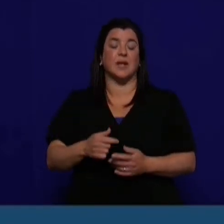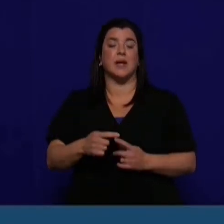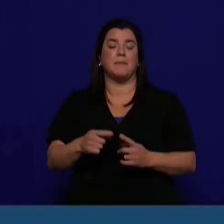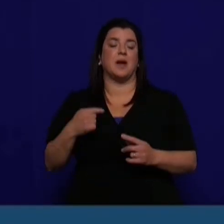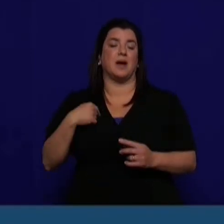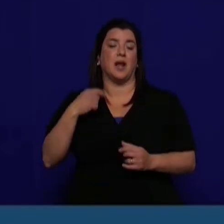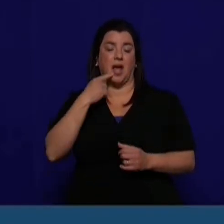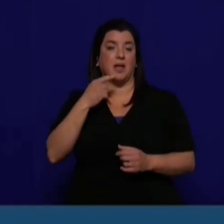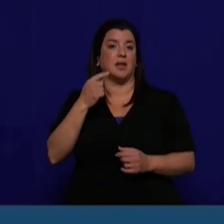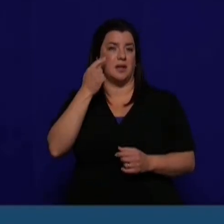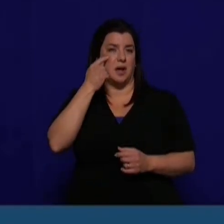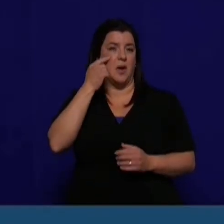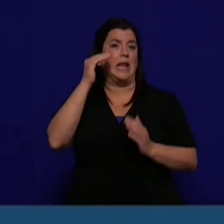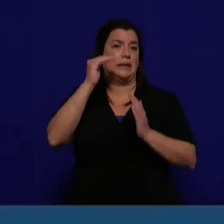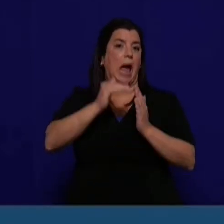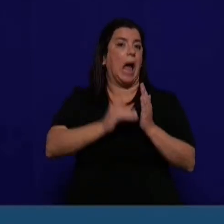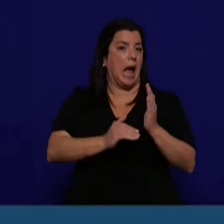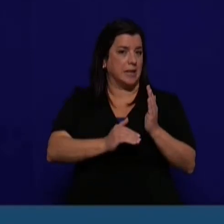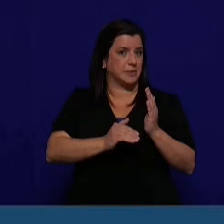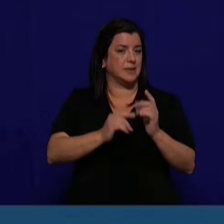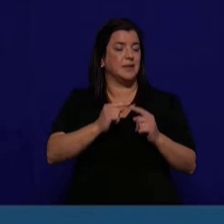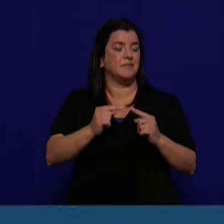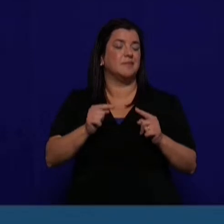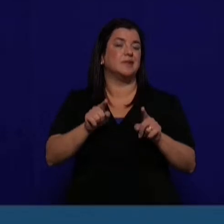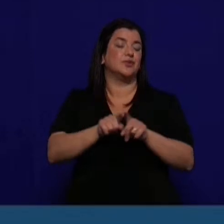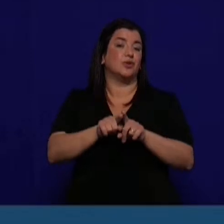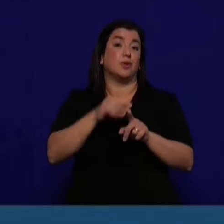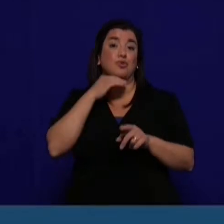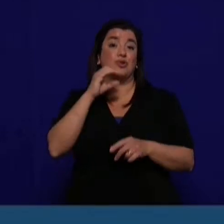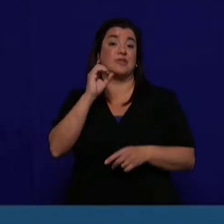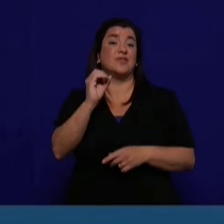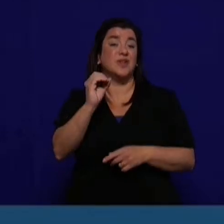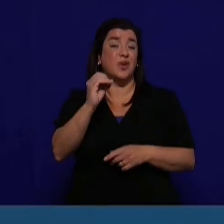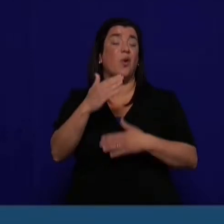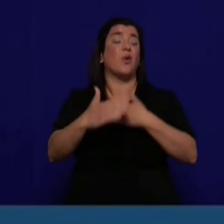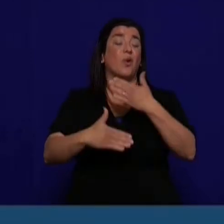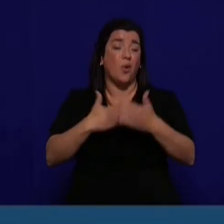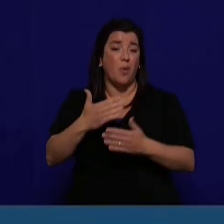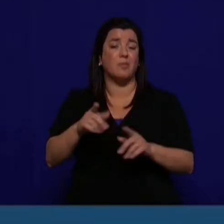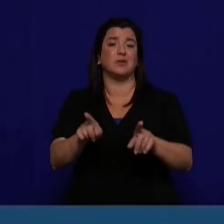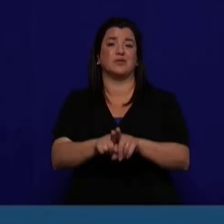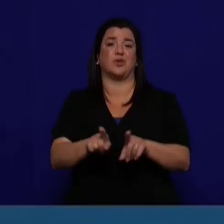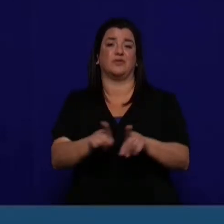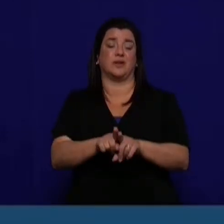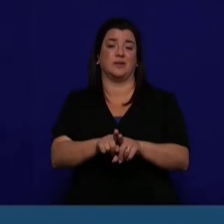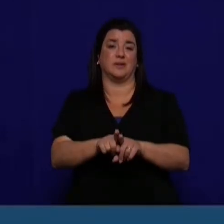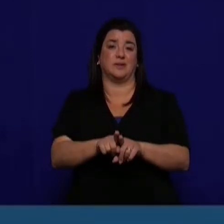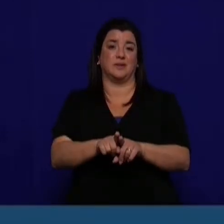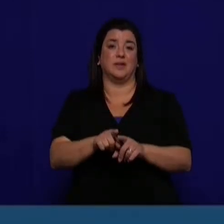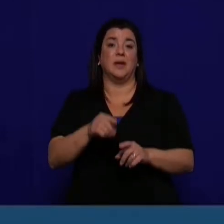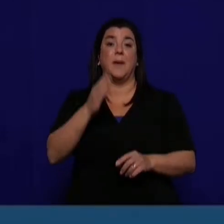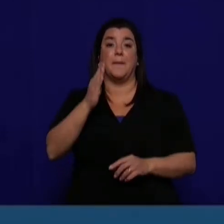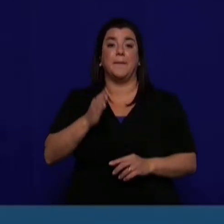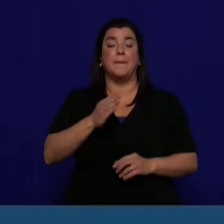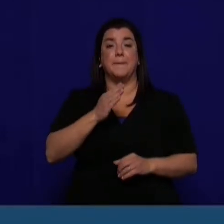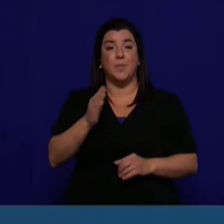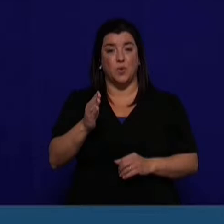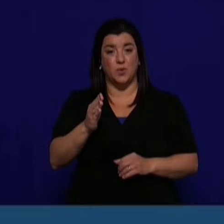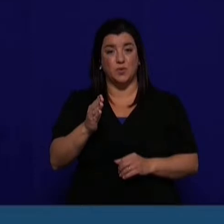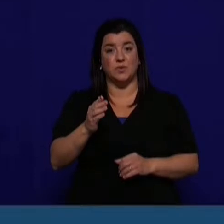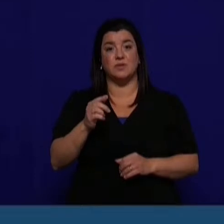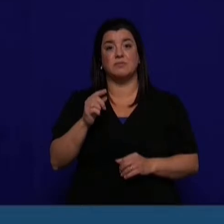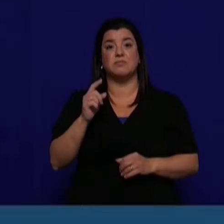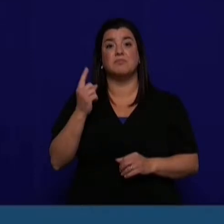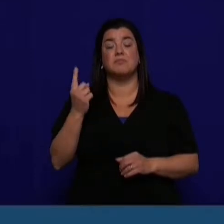rajna li kien hemm inqas imwiet fetajiet li huma iktar ta' età avvanzata. Infatti l-average age